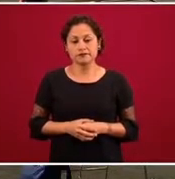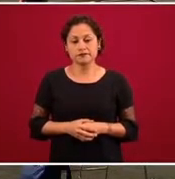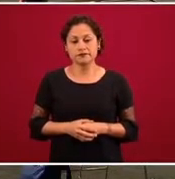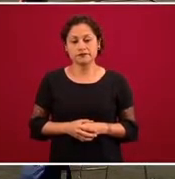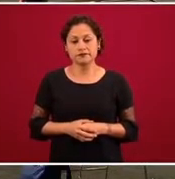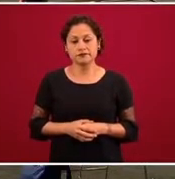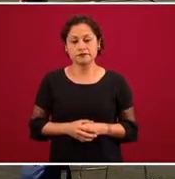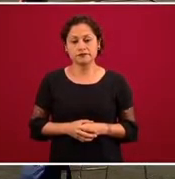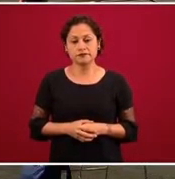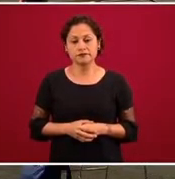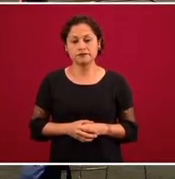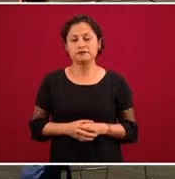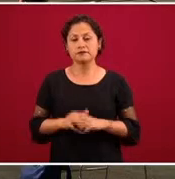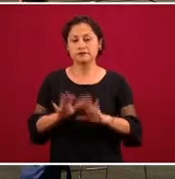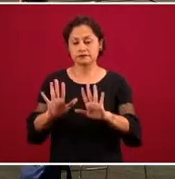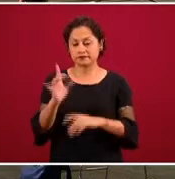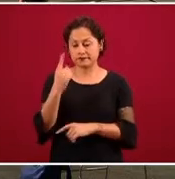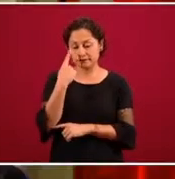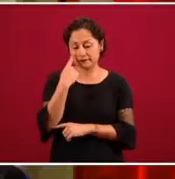Look.